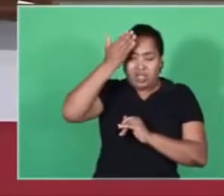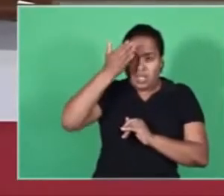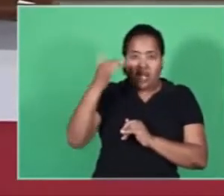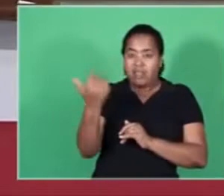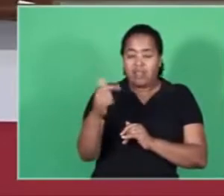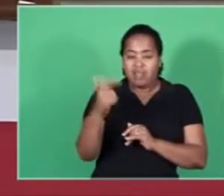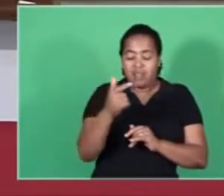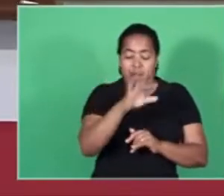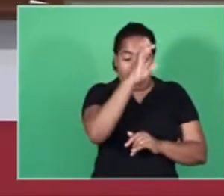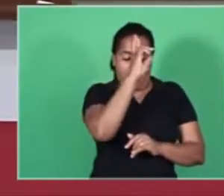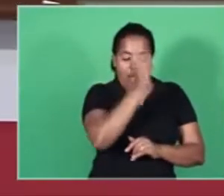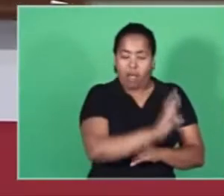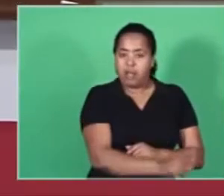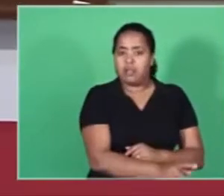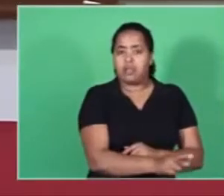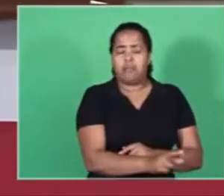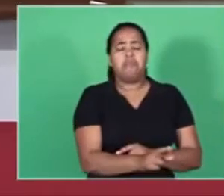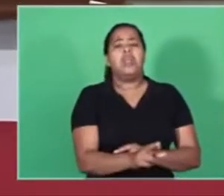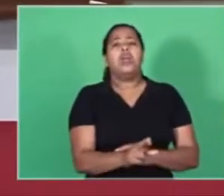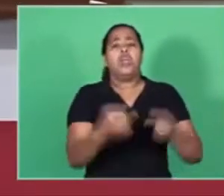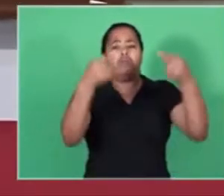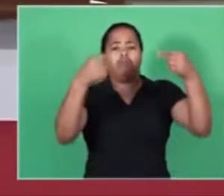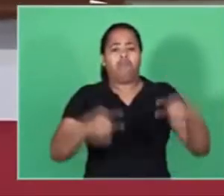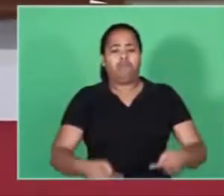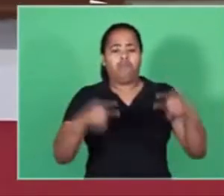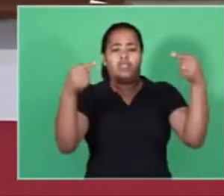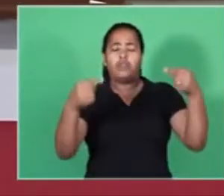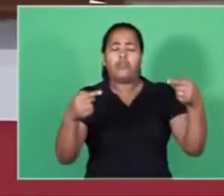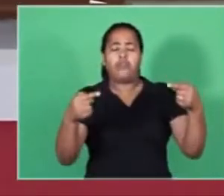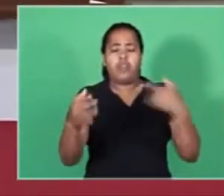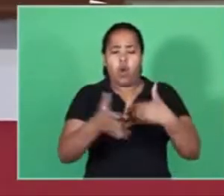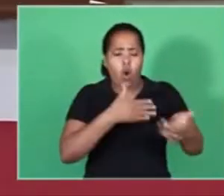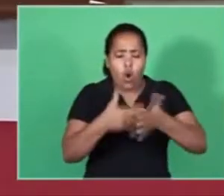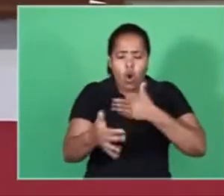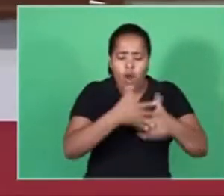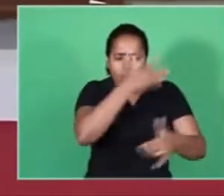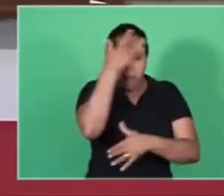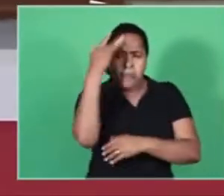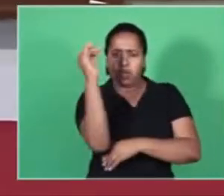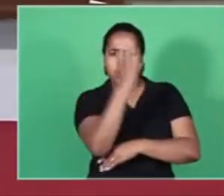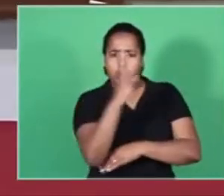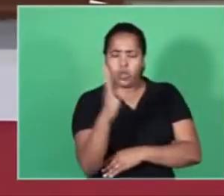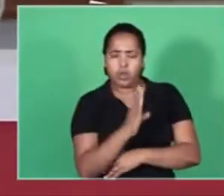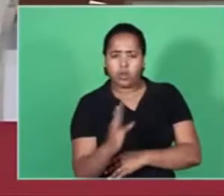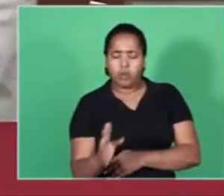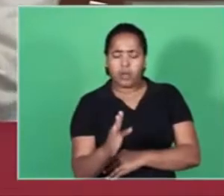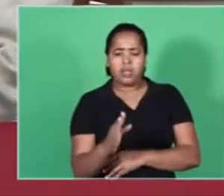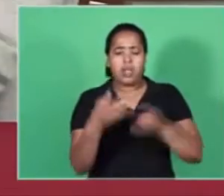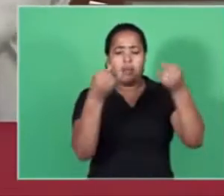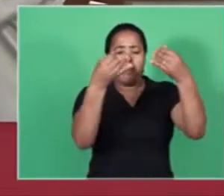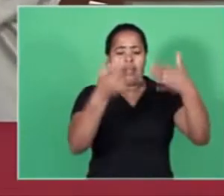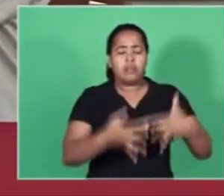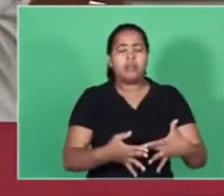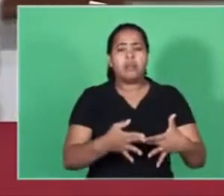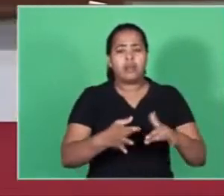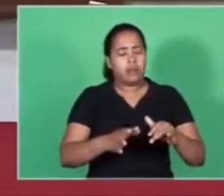theology without dogmatics. And I challenge any place in Brazil, hear what I'm saying, to say what I'm